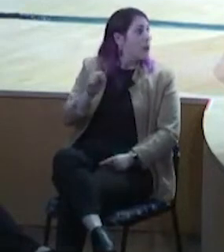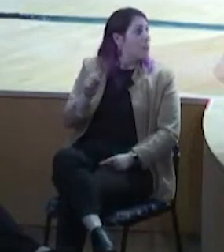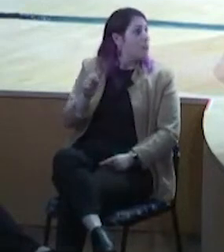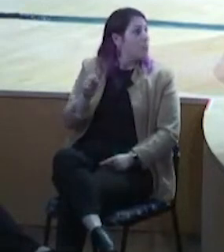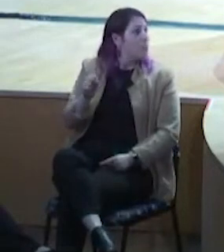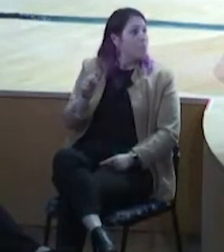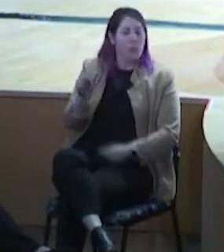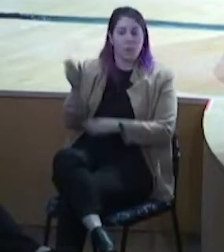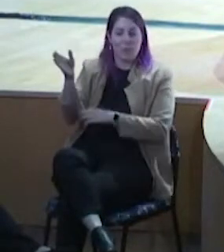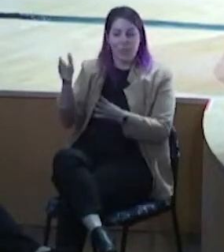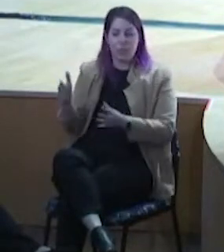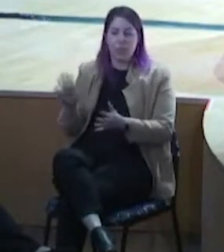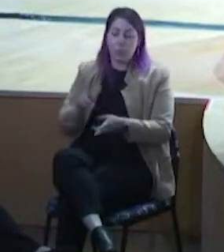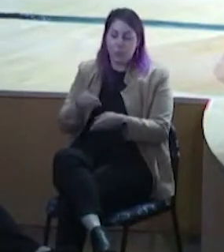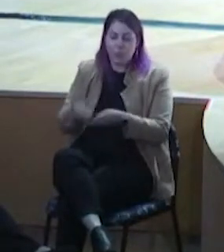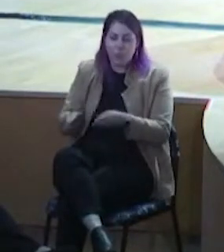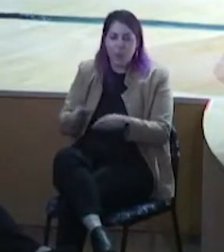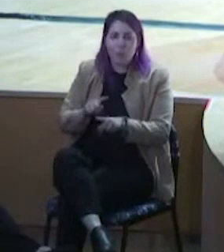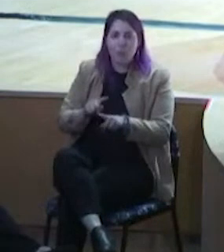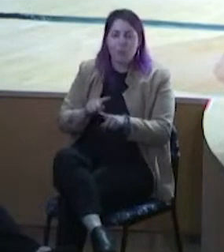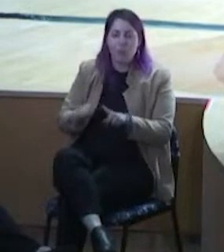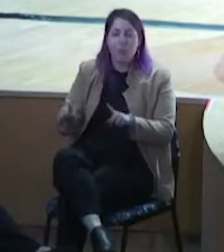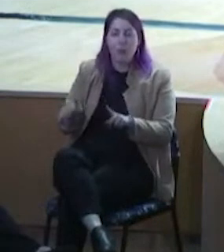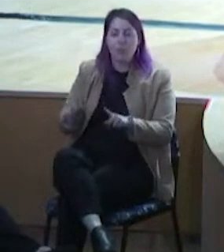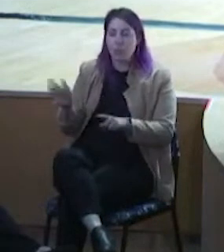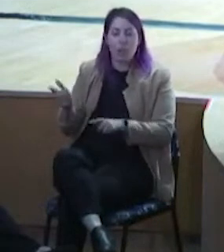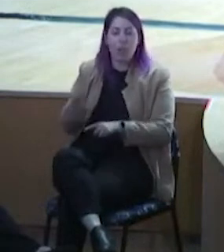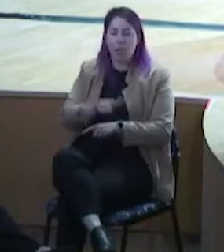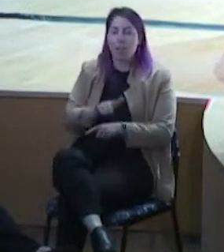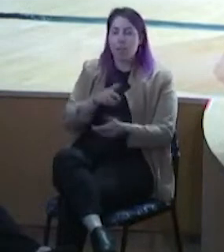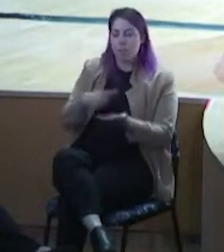time. And so we're talking about the chinapas, and then we'll finish out the